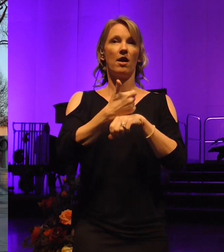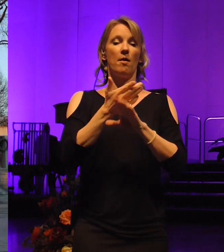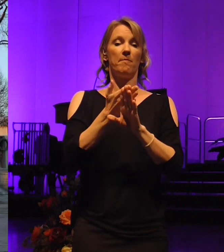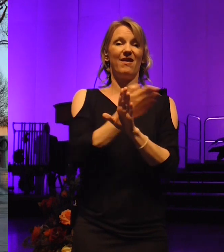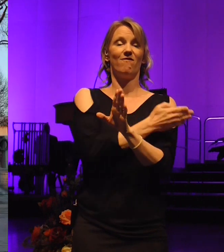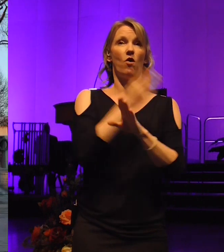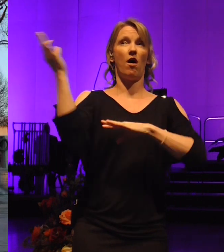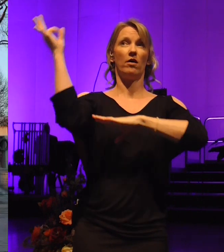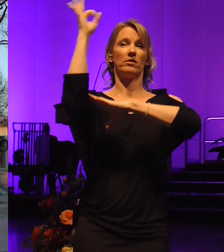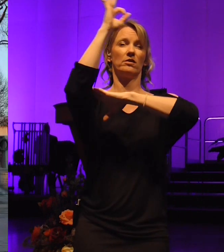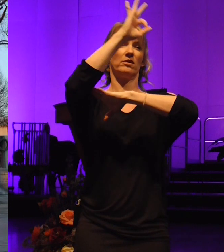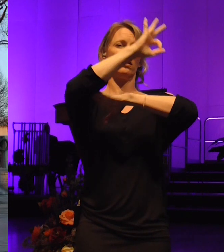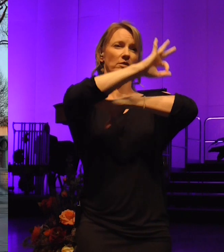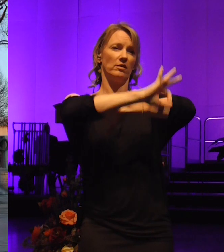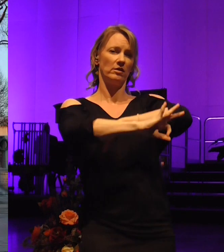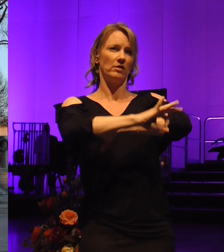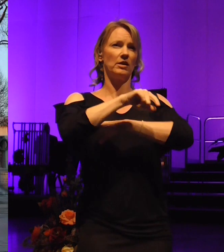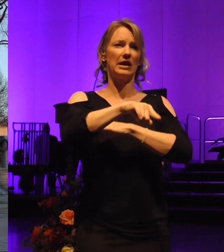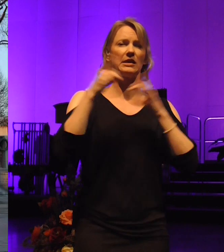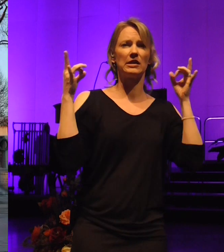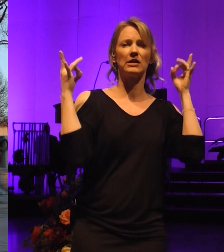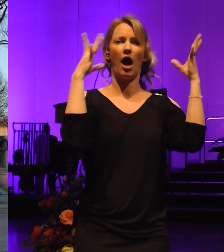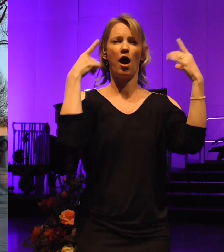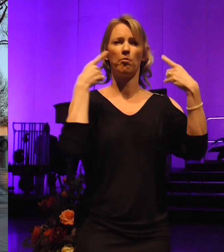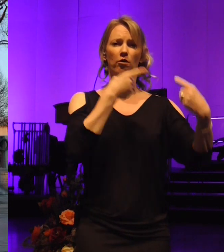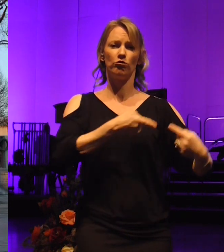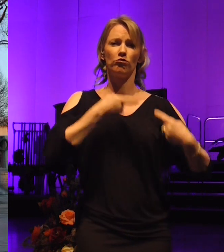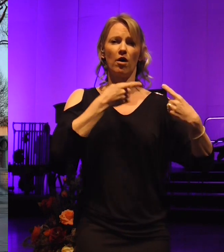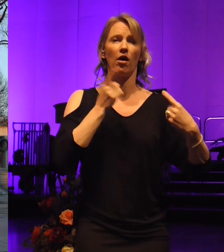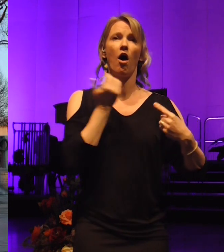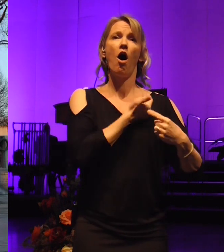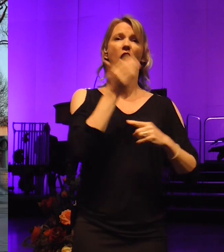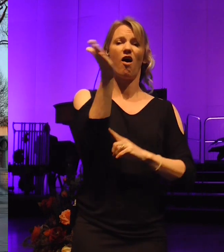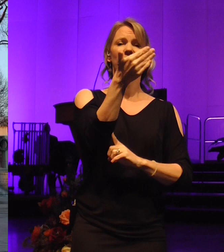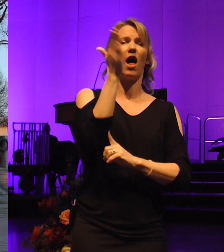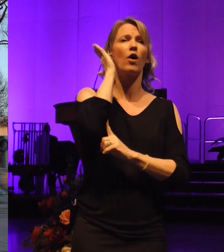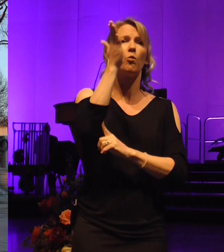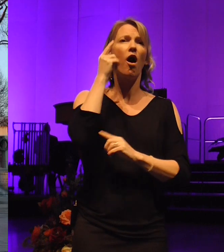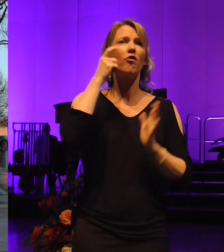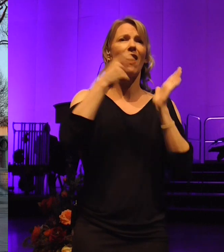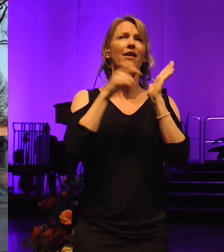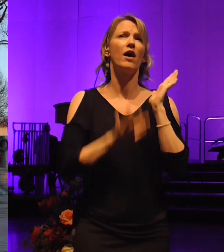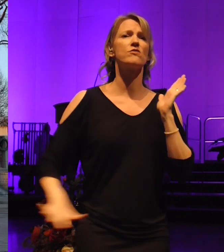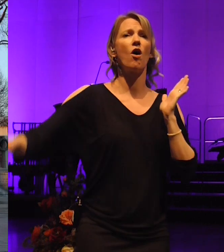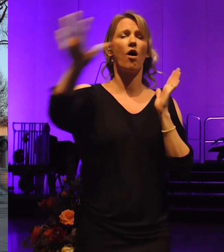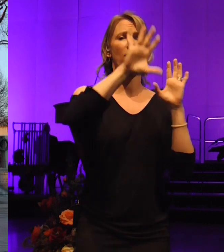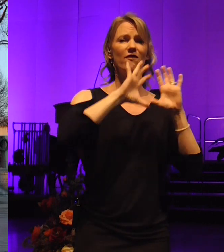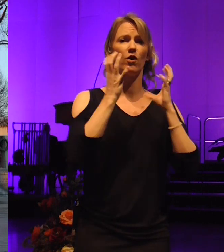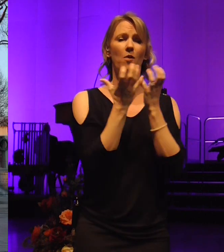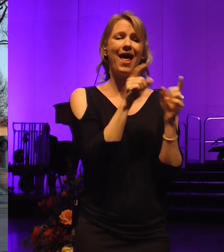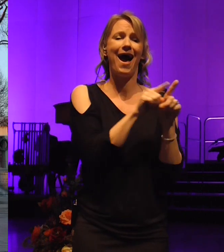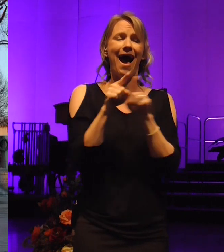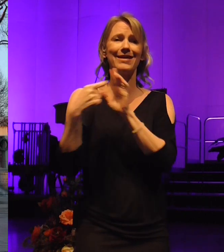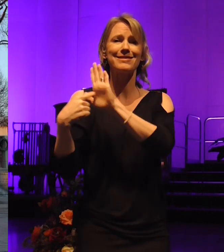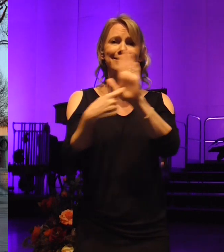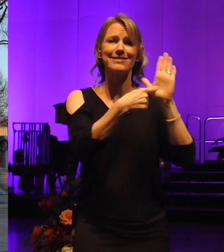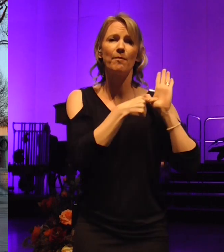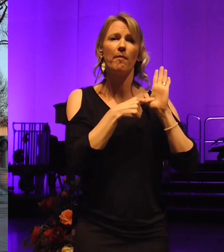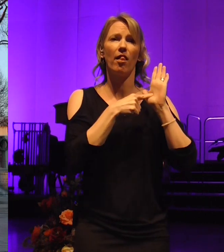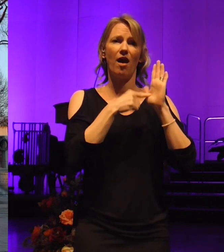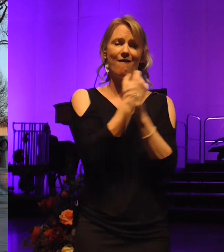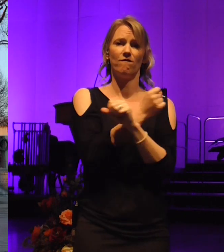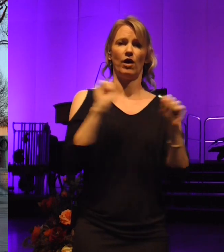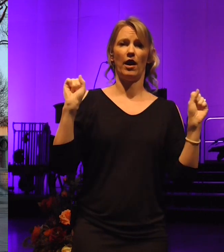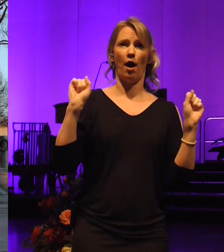that before the sun sets on this terrible struggle, our flag will be recognized throughout the world as a symbol of